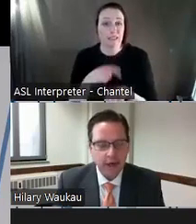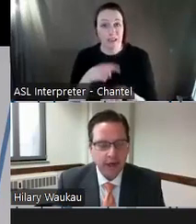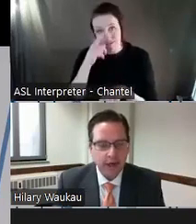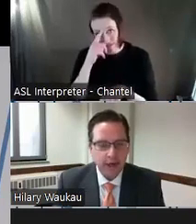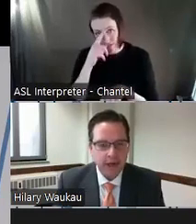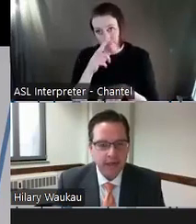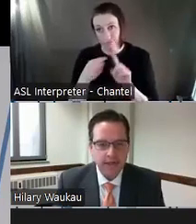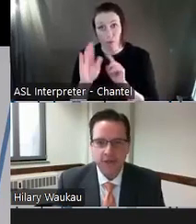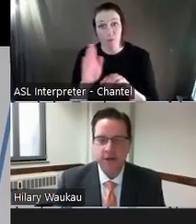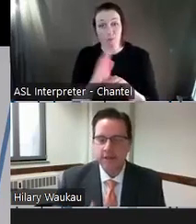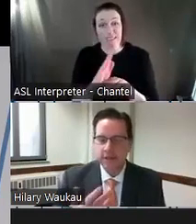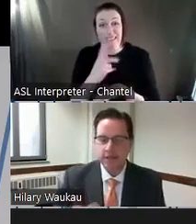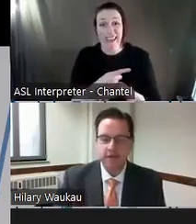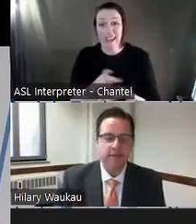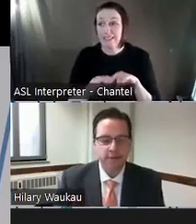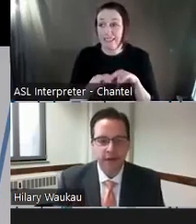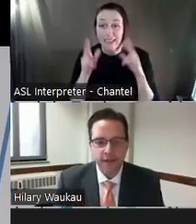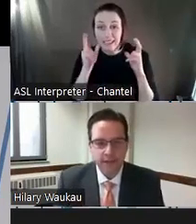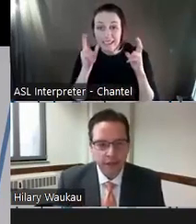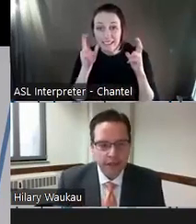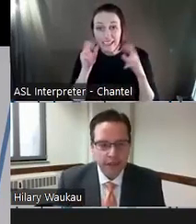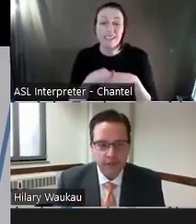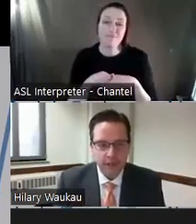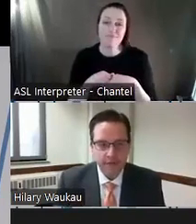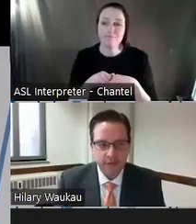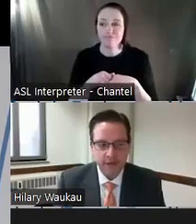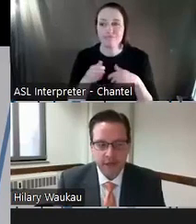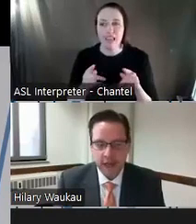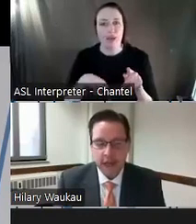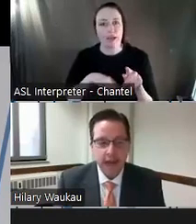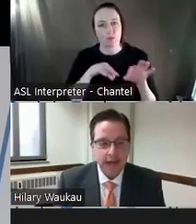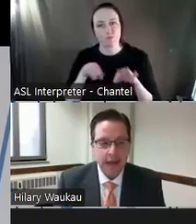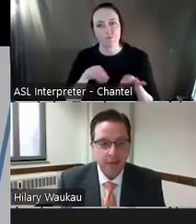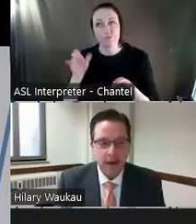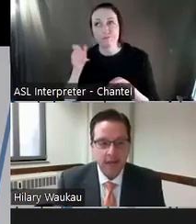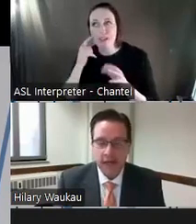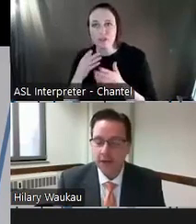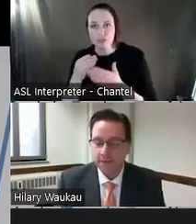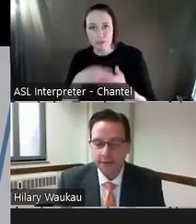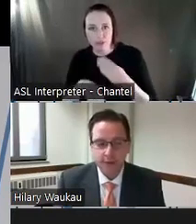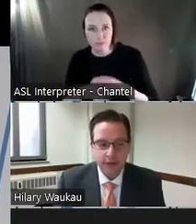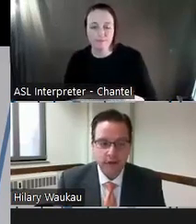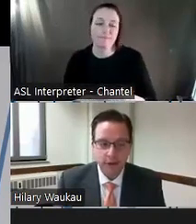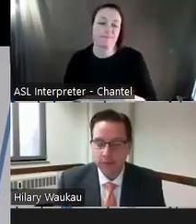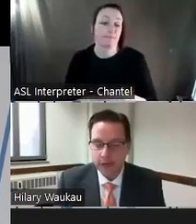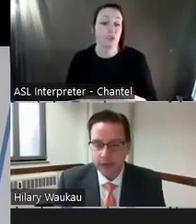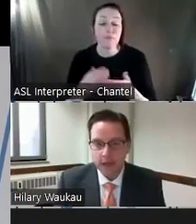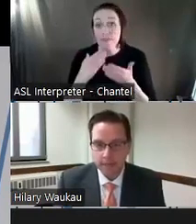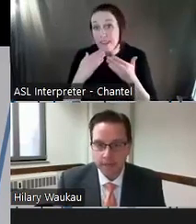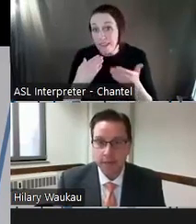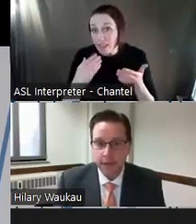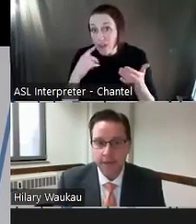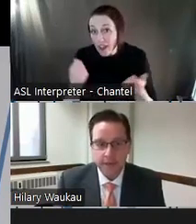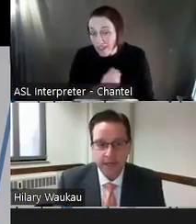here and to listen to us to further explain some of the initiatives in the governor's budget. And want to thank you for everything that you do to protect